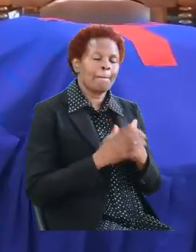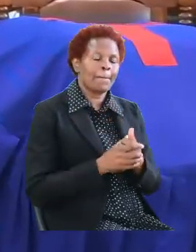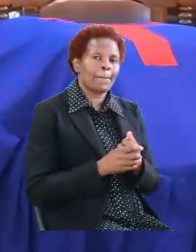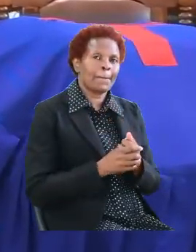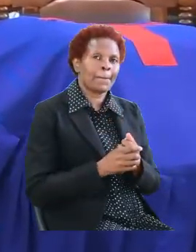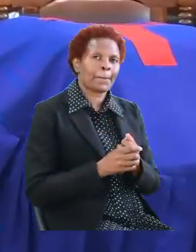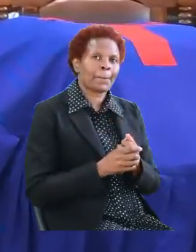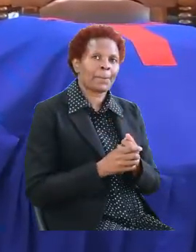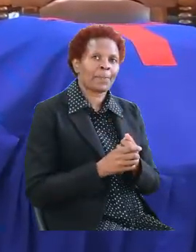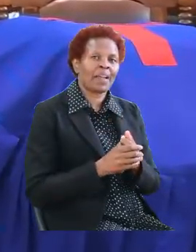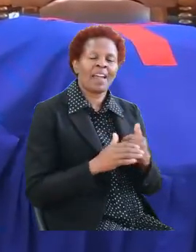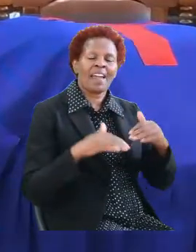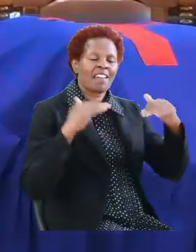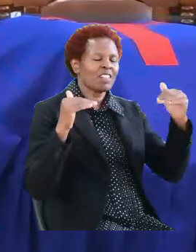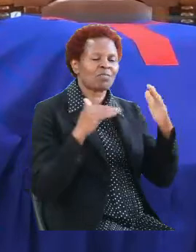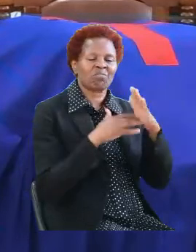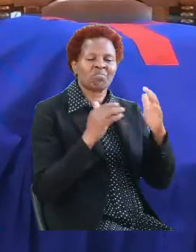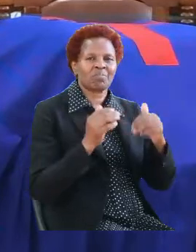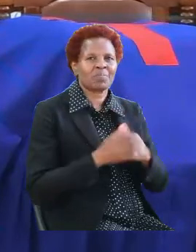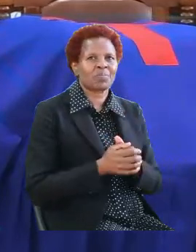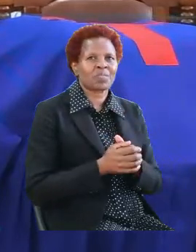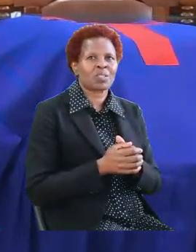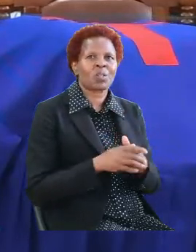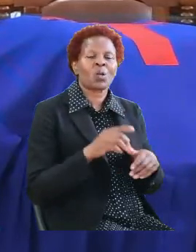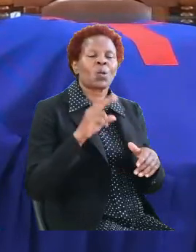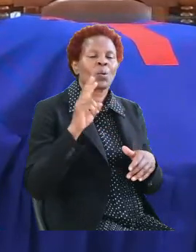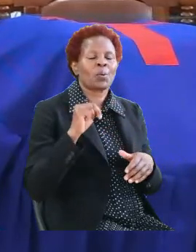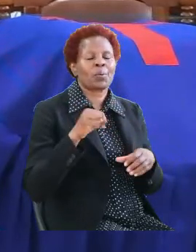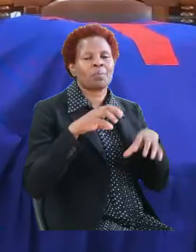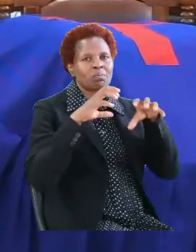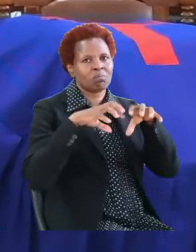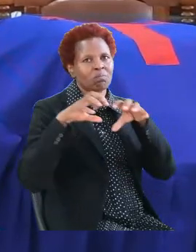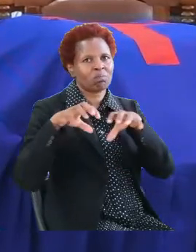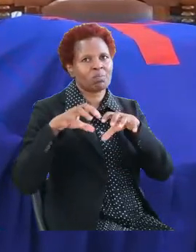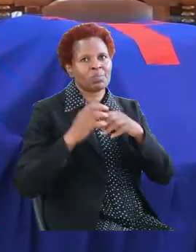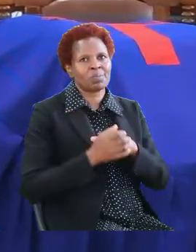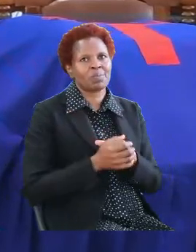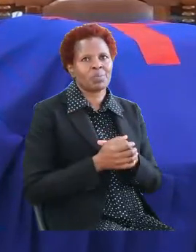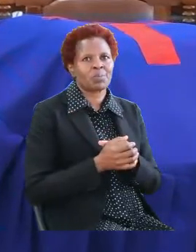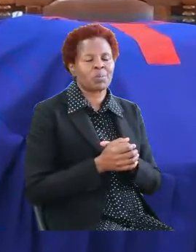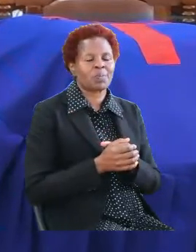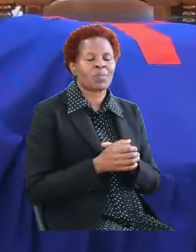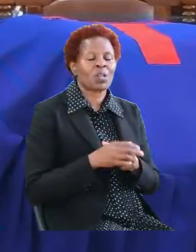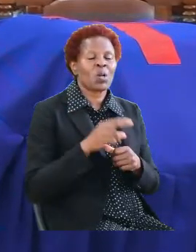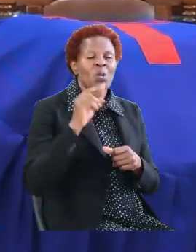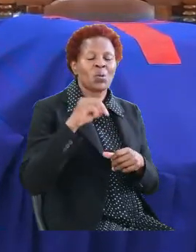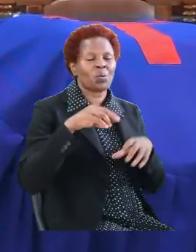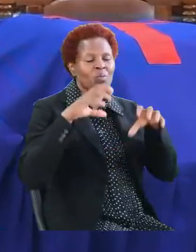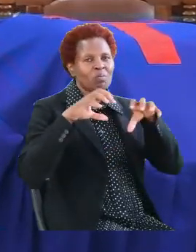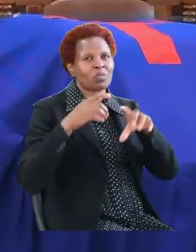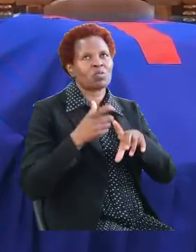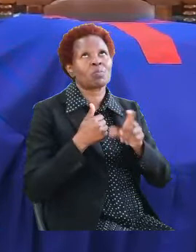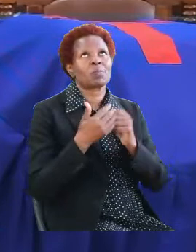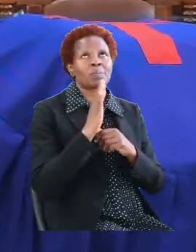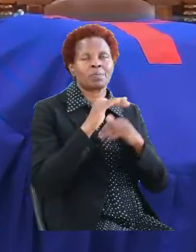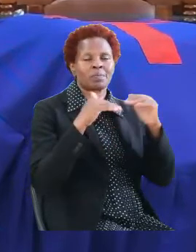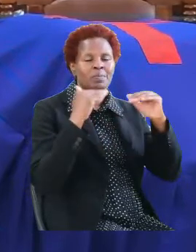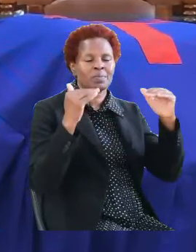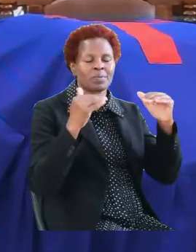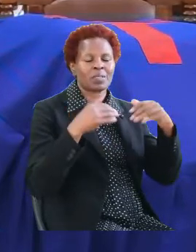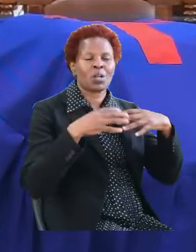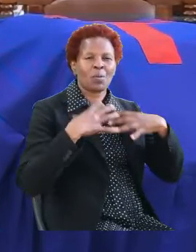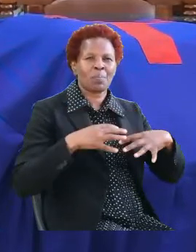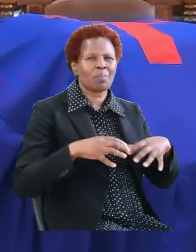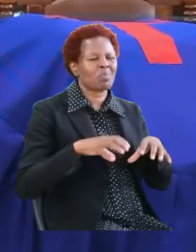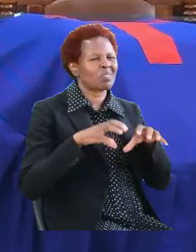So the heavens was shut. There was no rain. There was no dew from heaven. And people